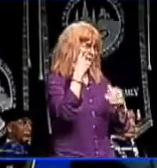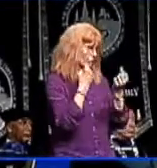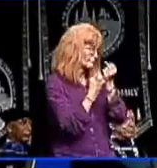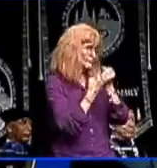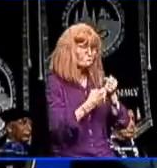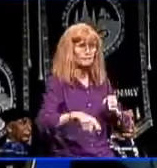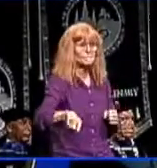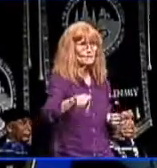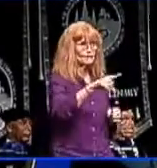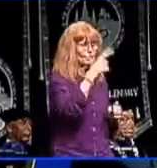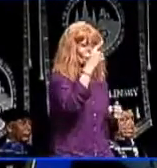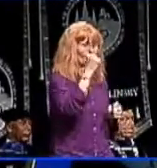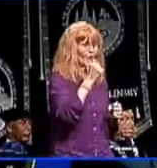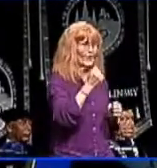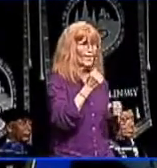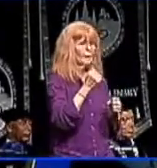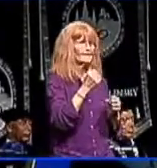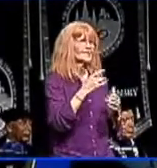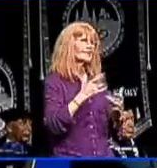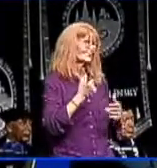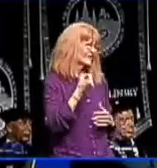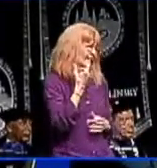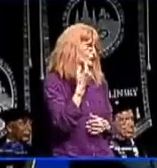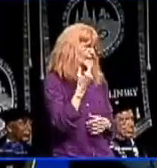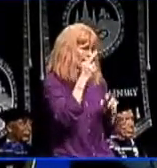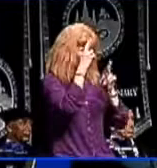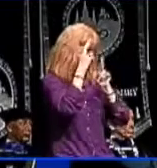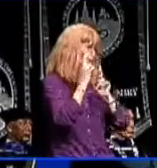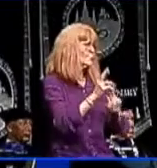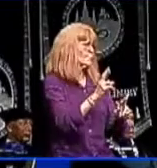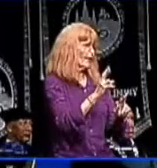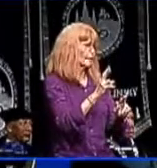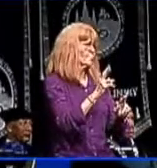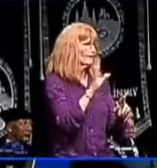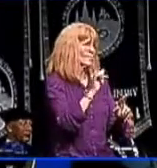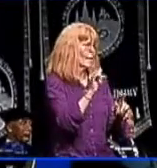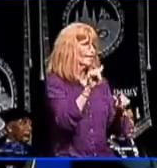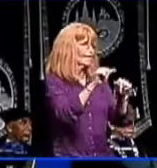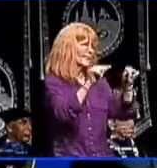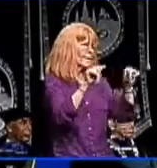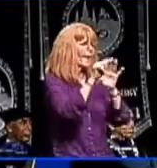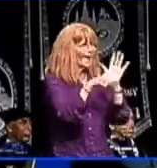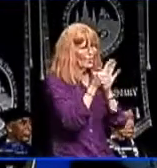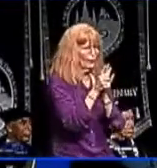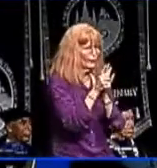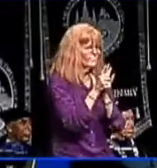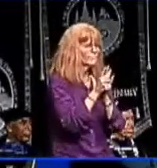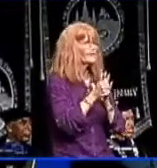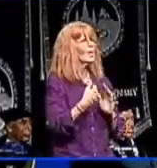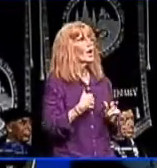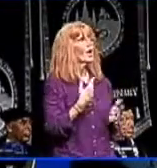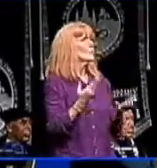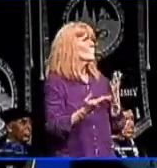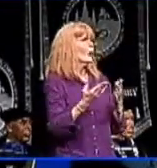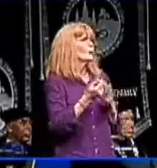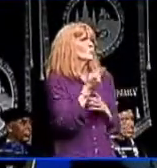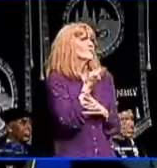you for that sensitivity and respect. Now, I'm probably one of the